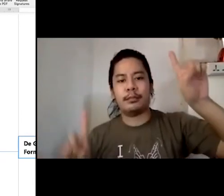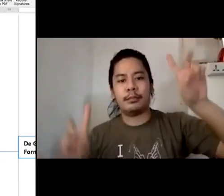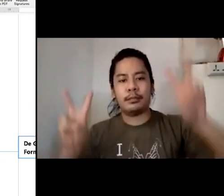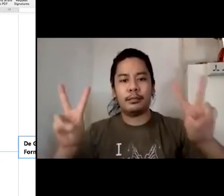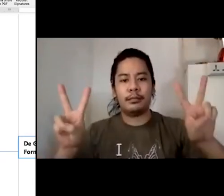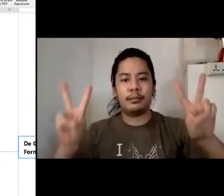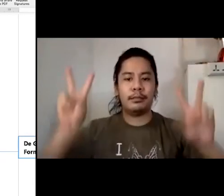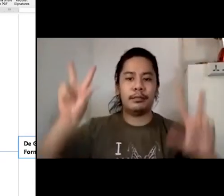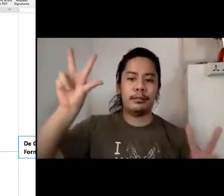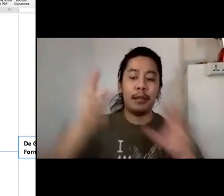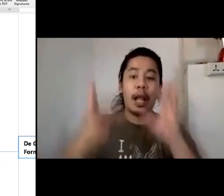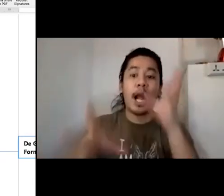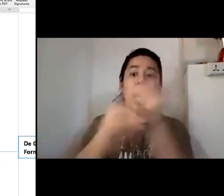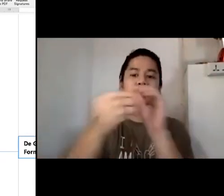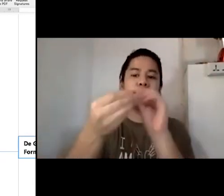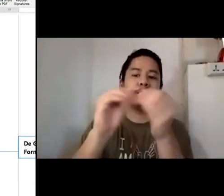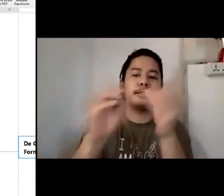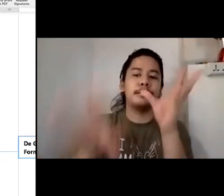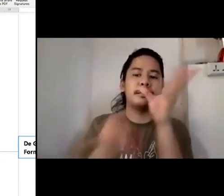okay,